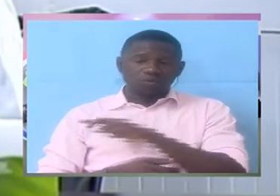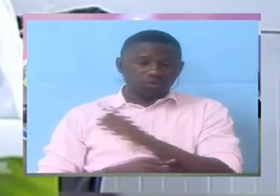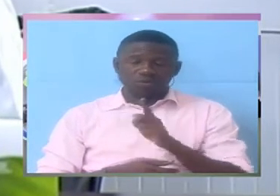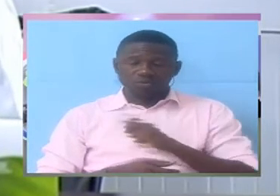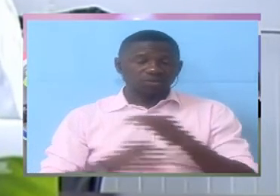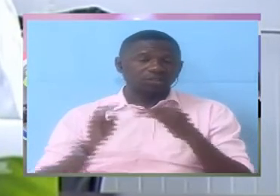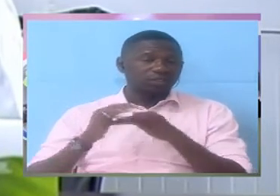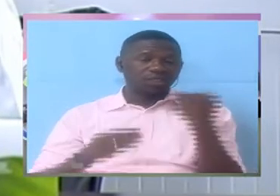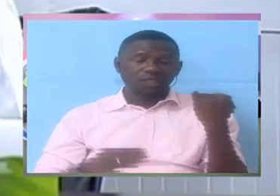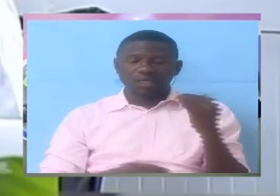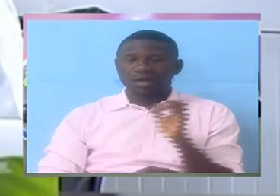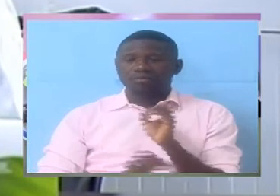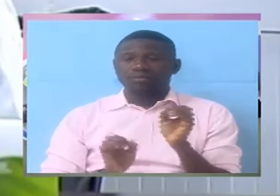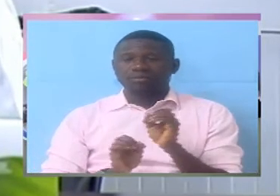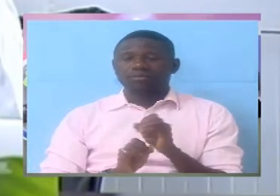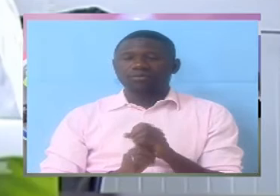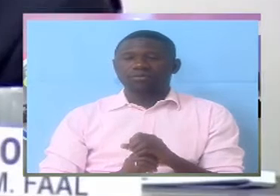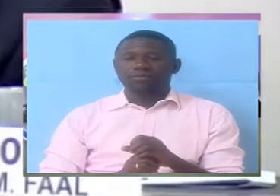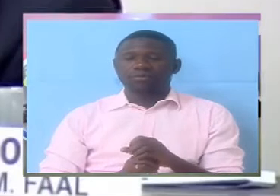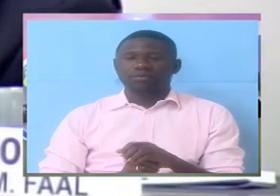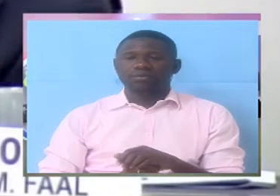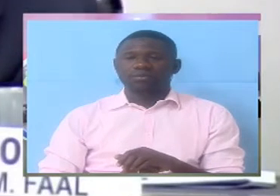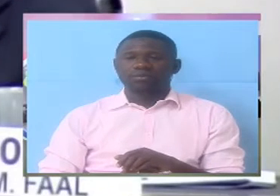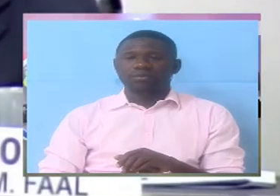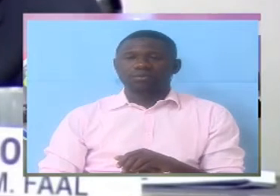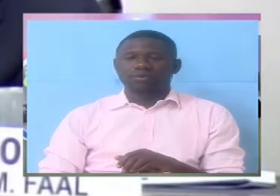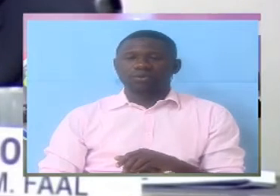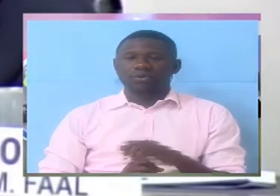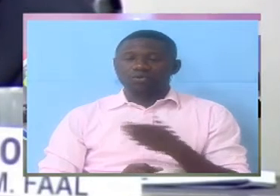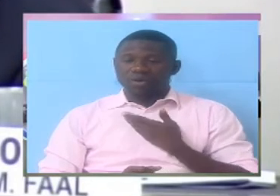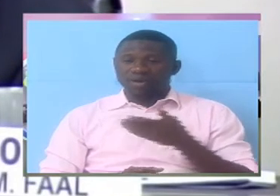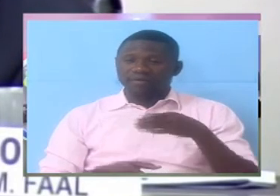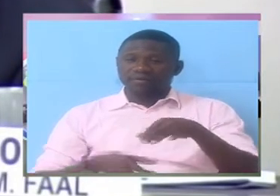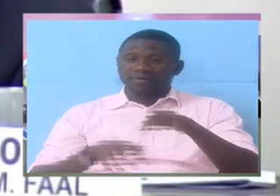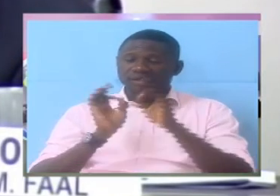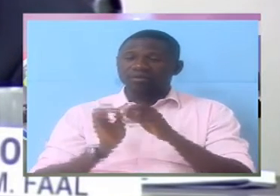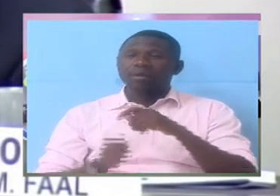killed. You have taken the man's manhood.